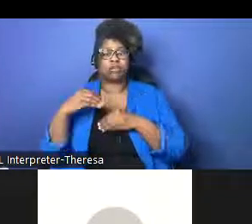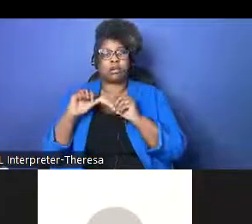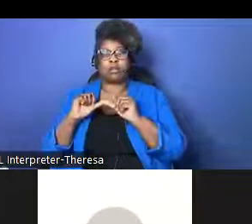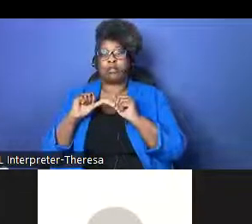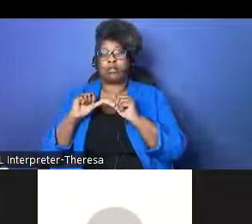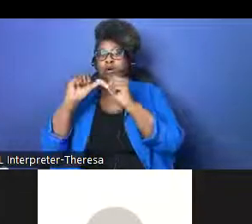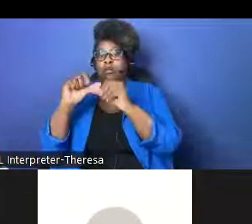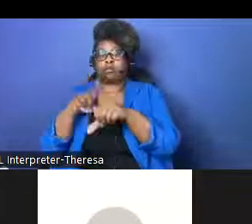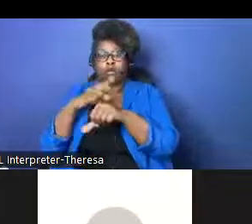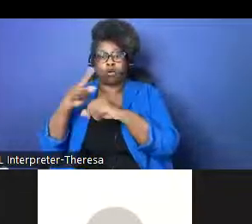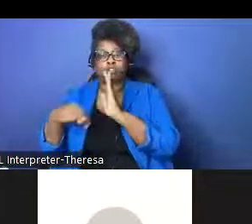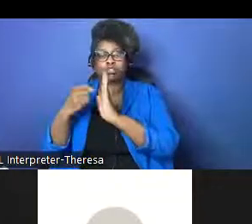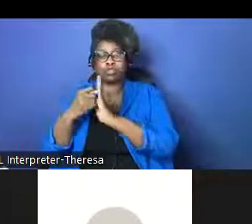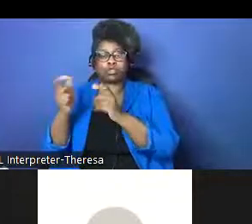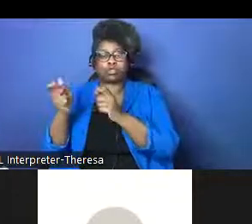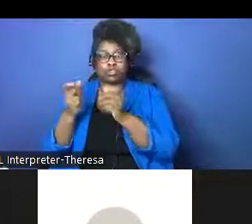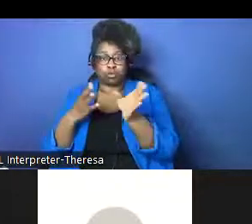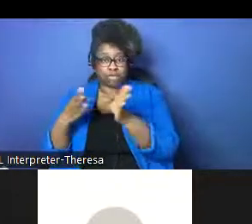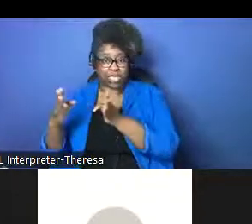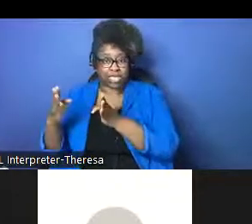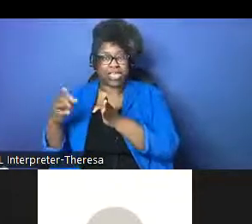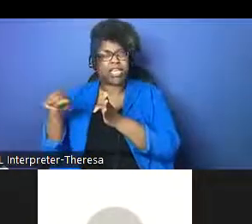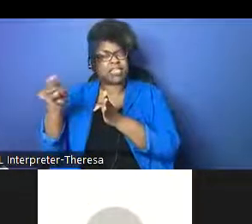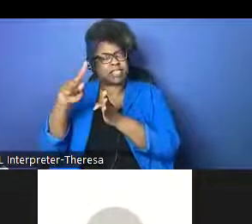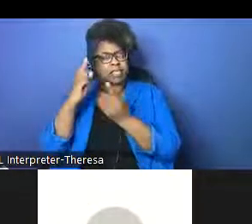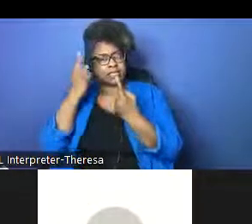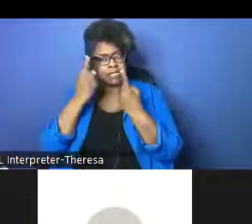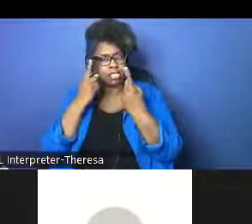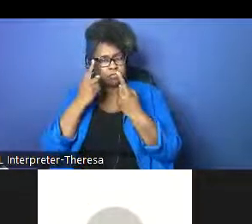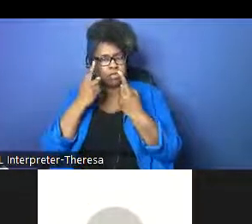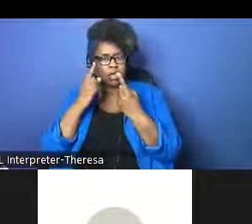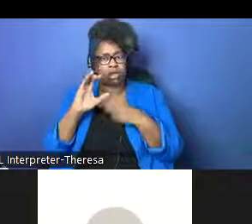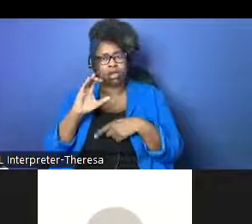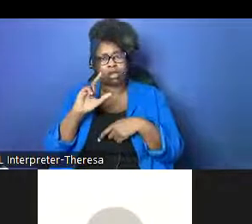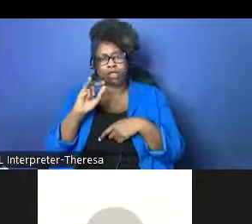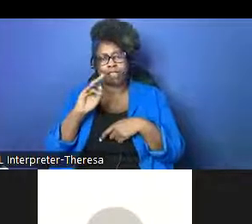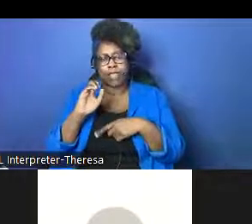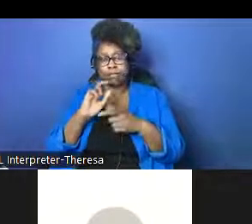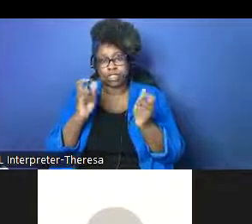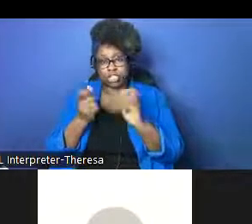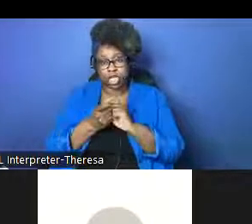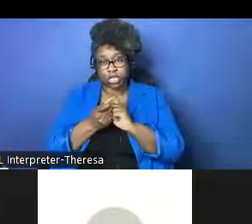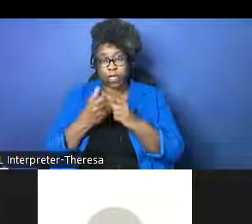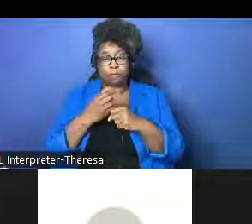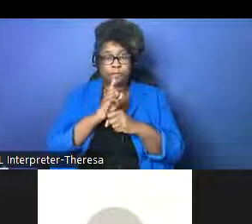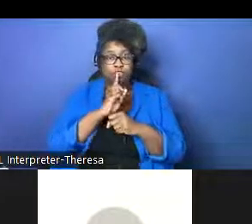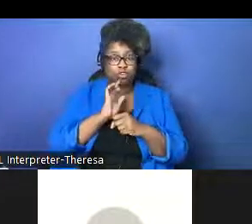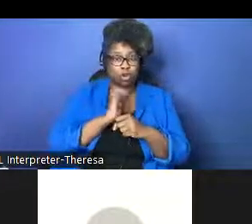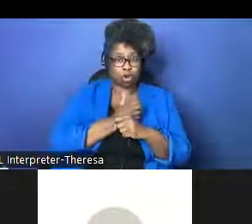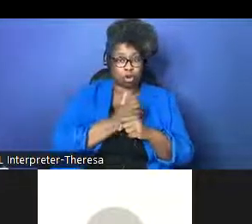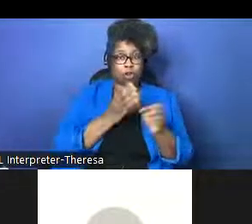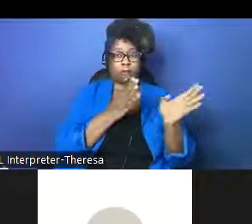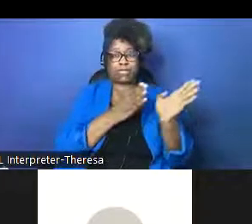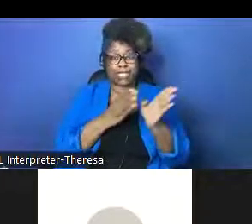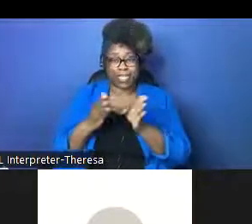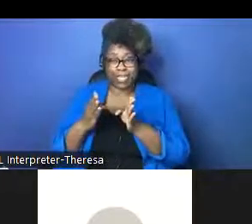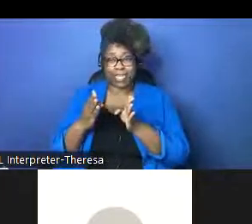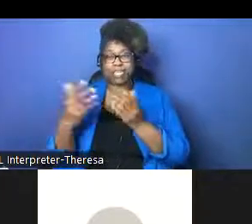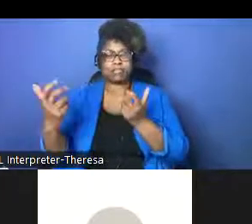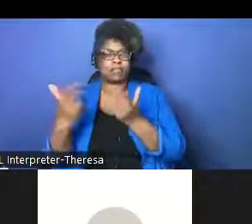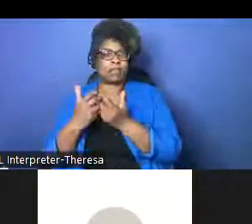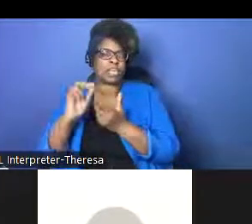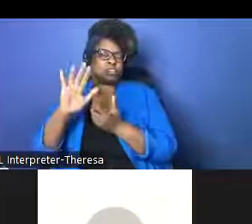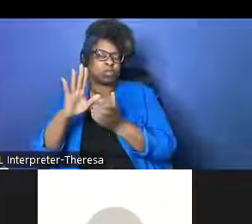are considering climate change, and also to ensure that our plan is aligned with what's being proposed there, and